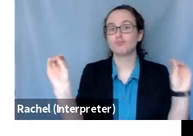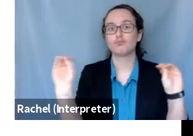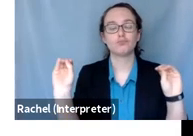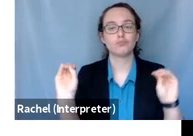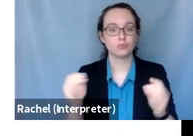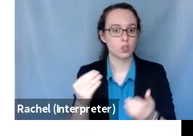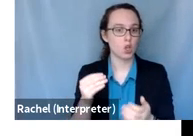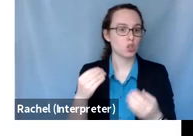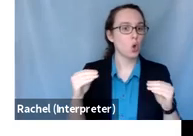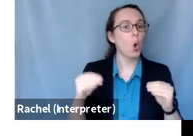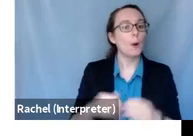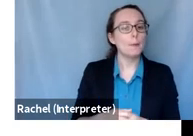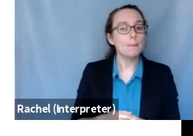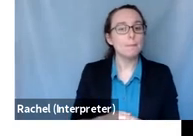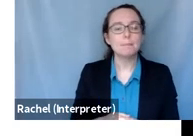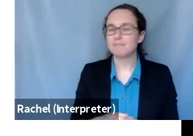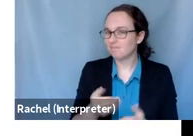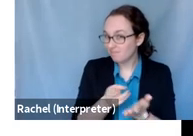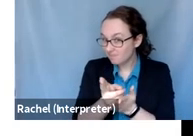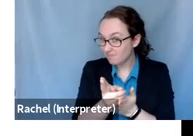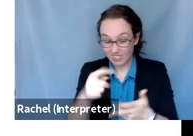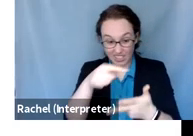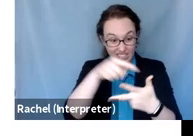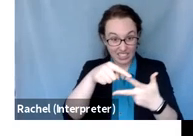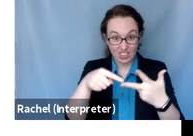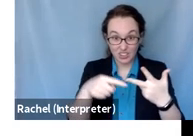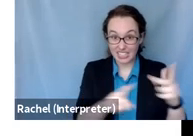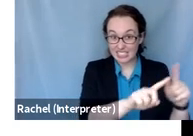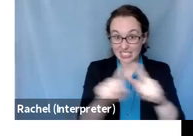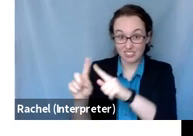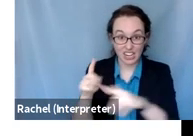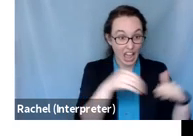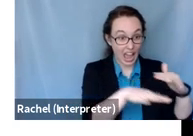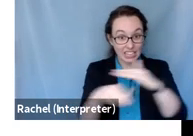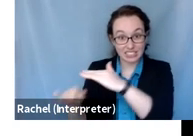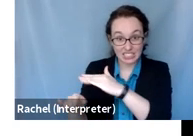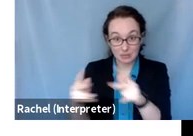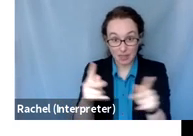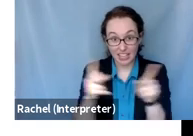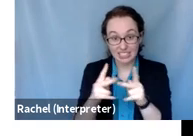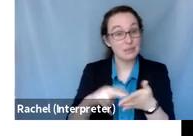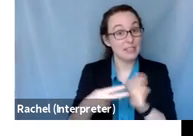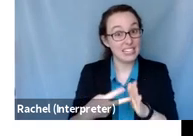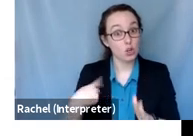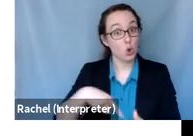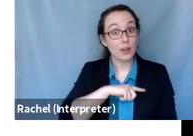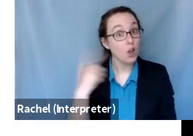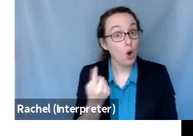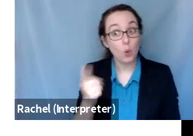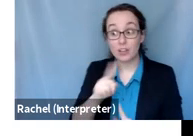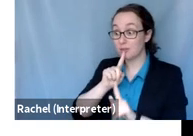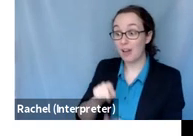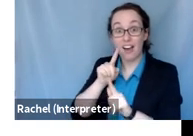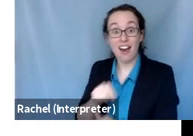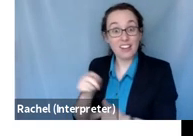guys, with the three different access points, we're all kind of pushed out of the offices and away from the phones a little bit. So we're not terribly reliable